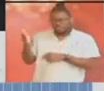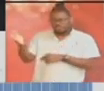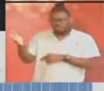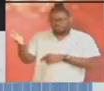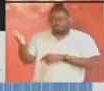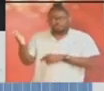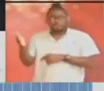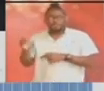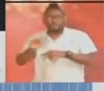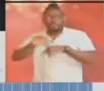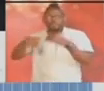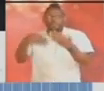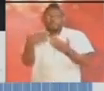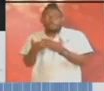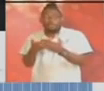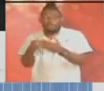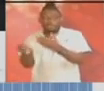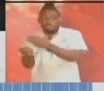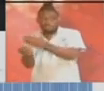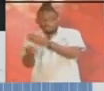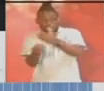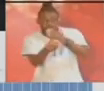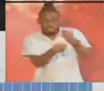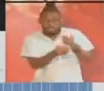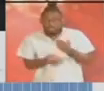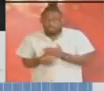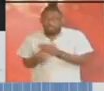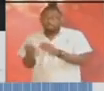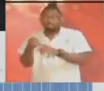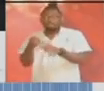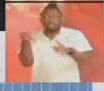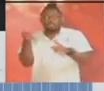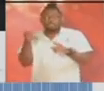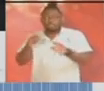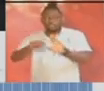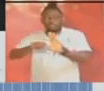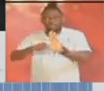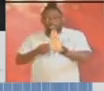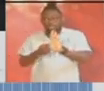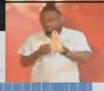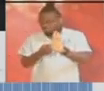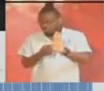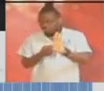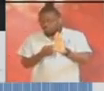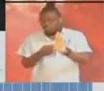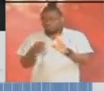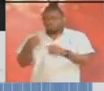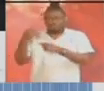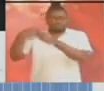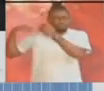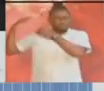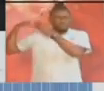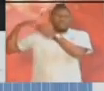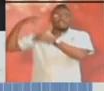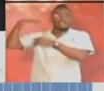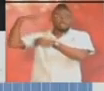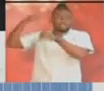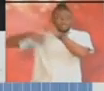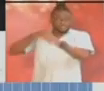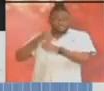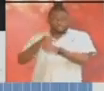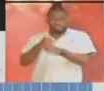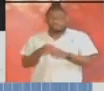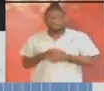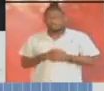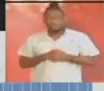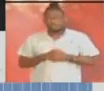cases over the time frame from the start of that second wave. And what we see is at the top left-hand